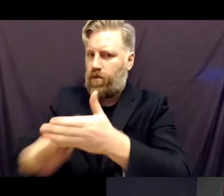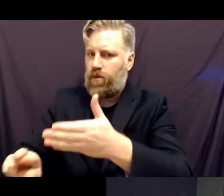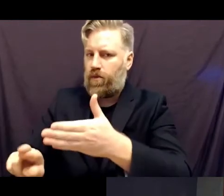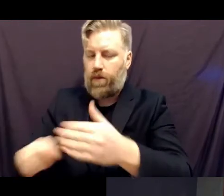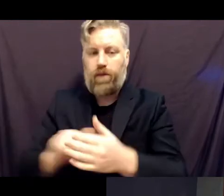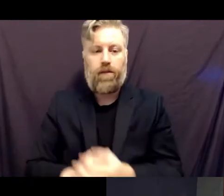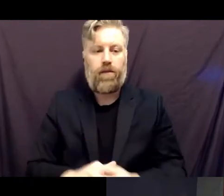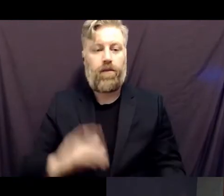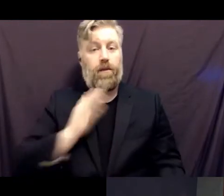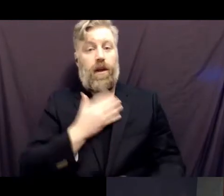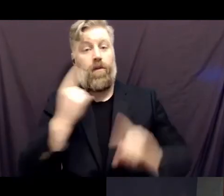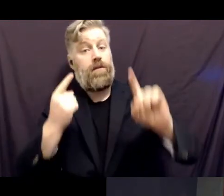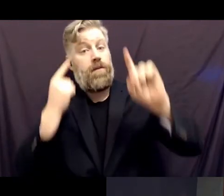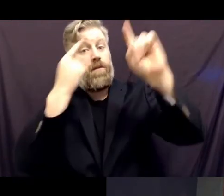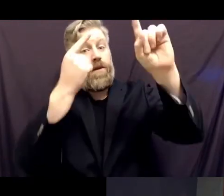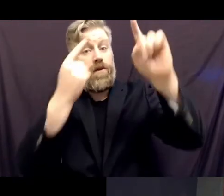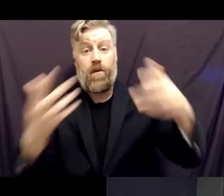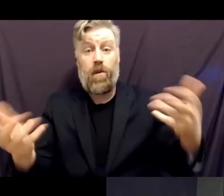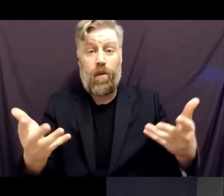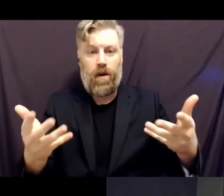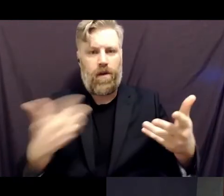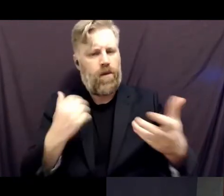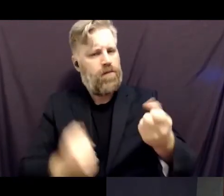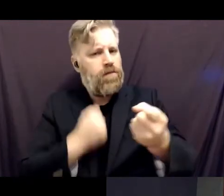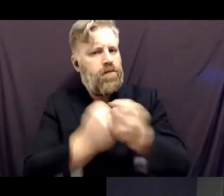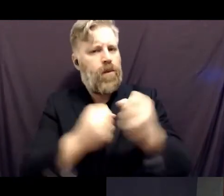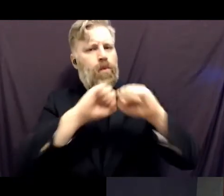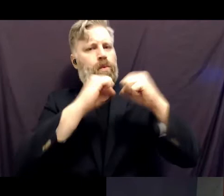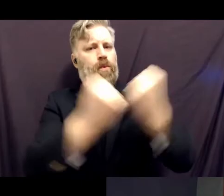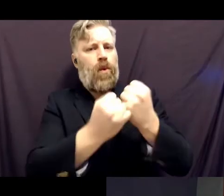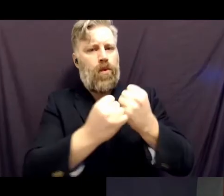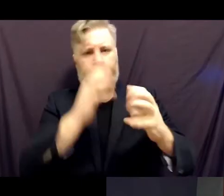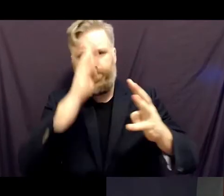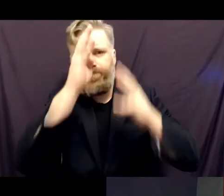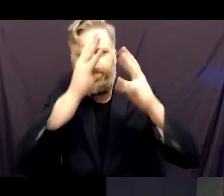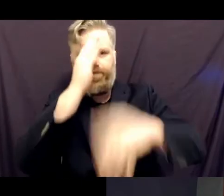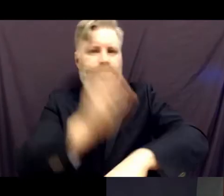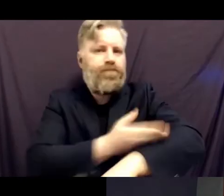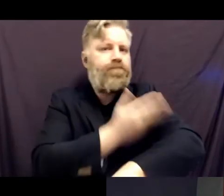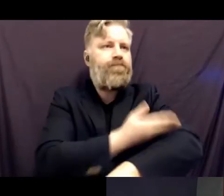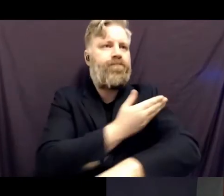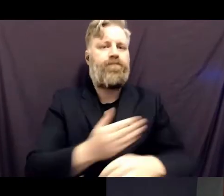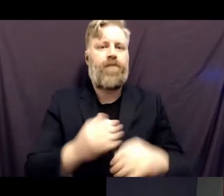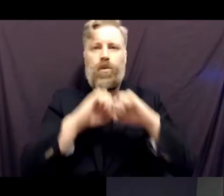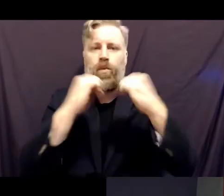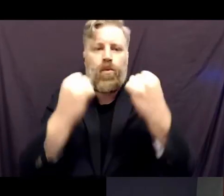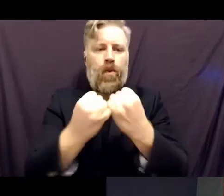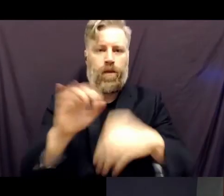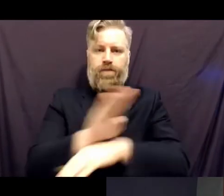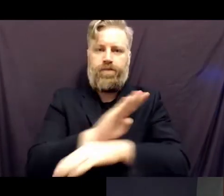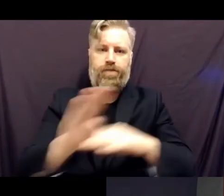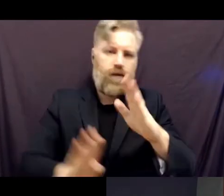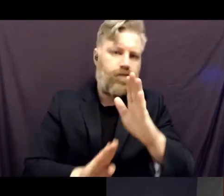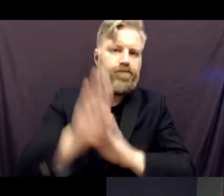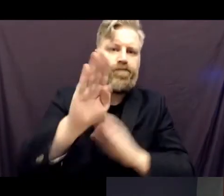is to support social innovation, social entrepreneurship, and persons